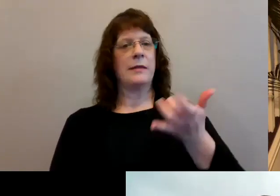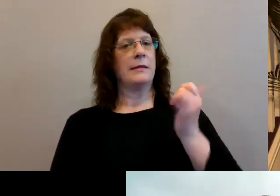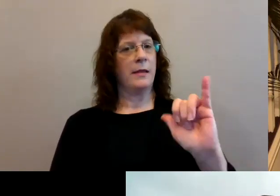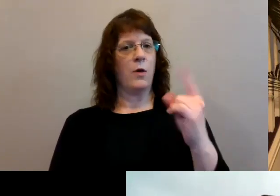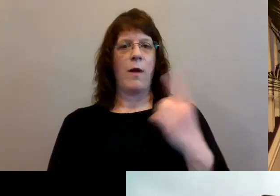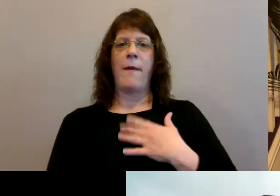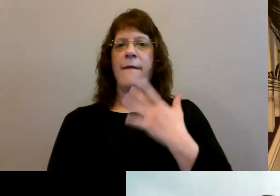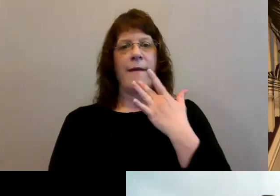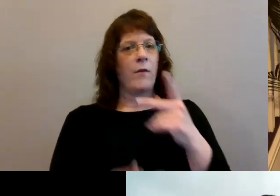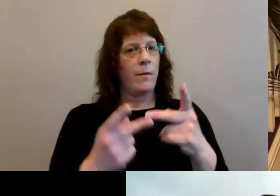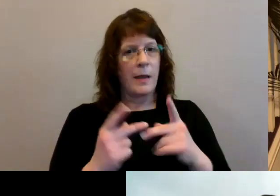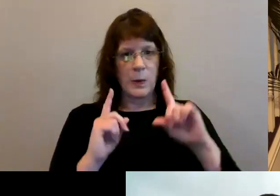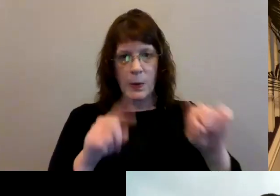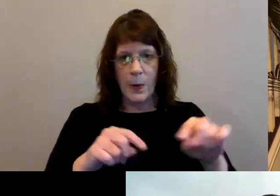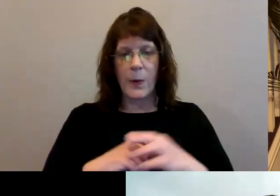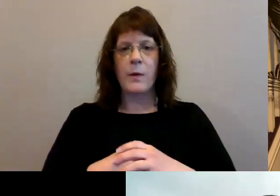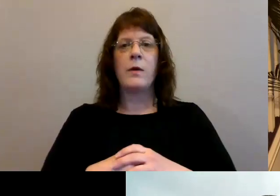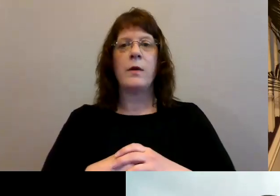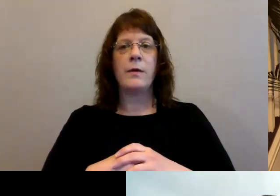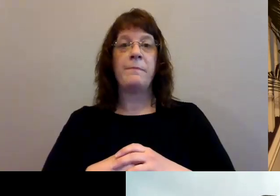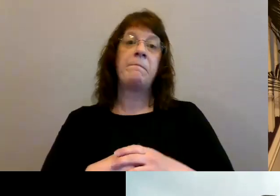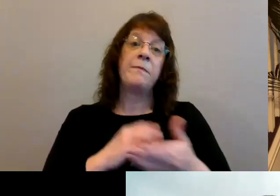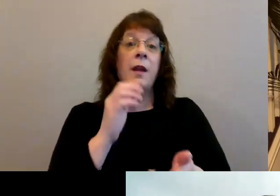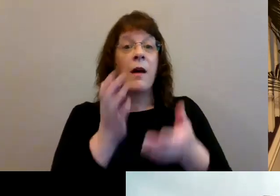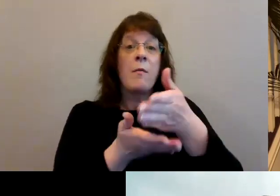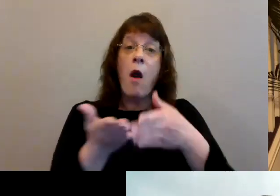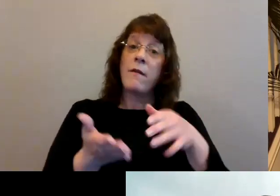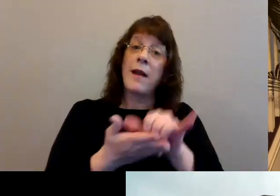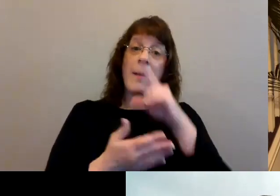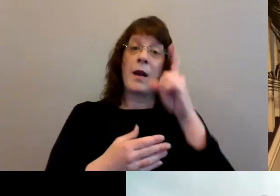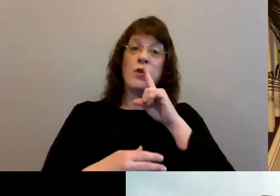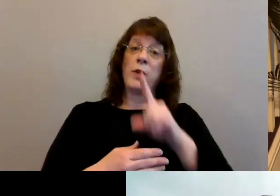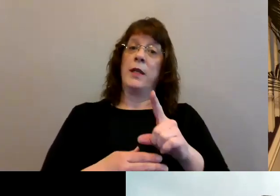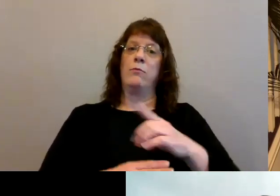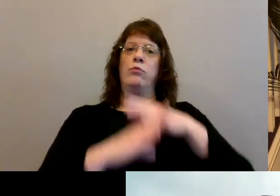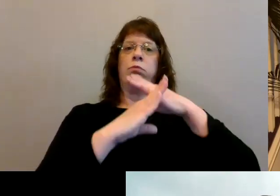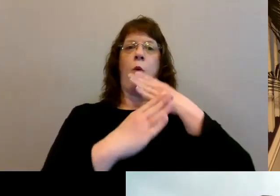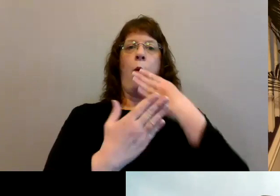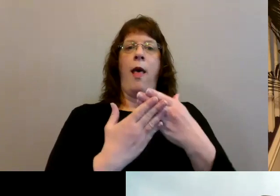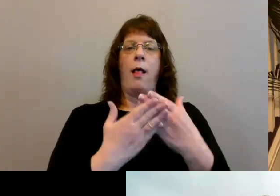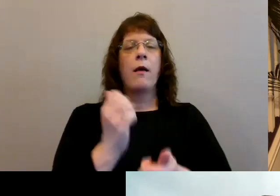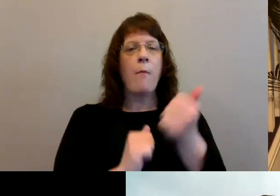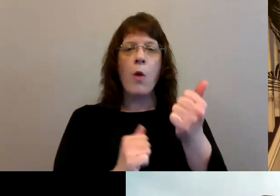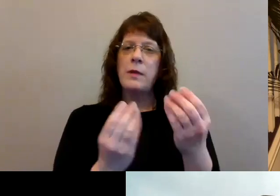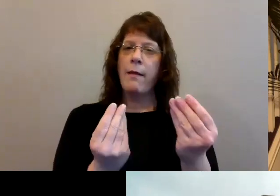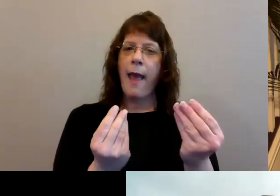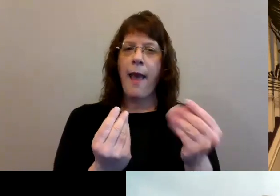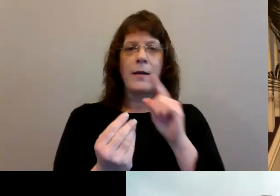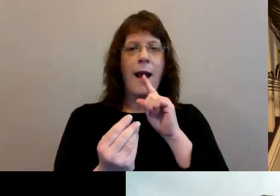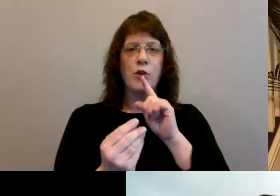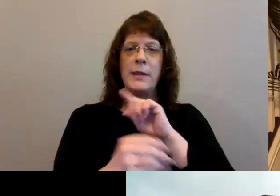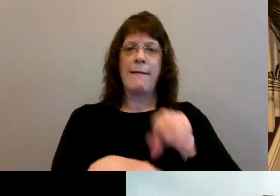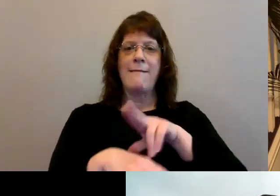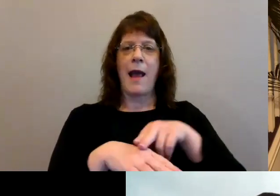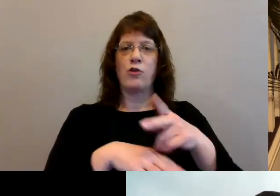go. Part of it is that it's really well protected. Most of the land area is actually national park,